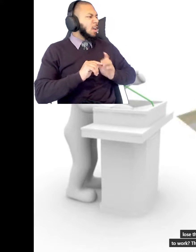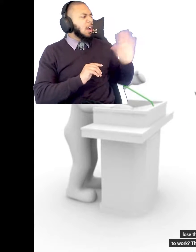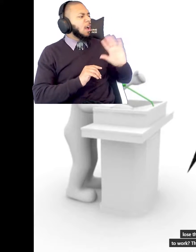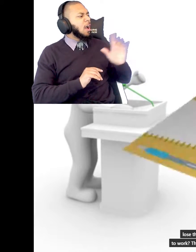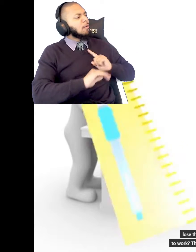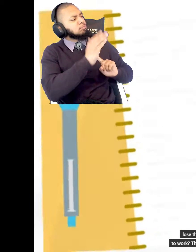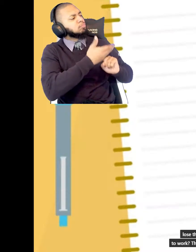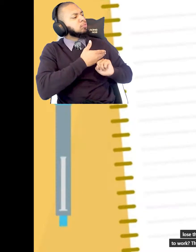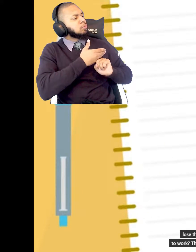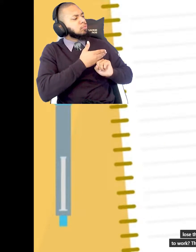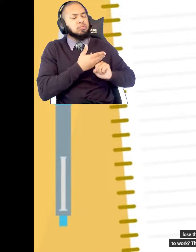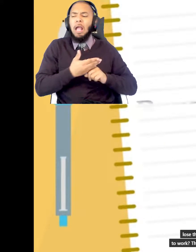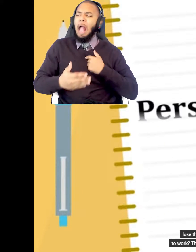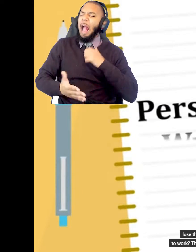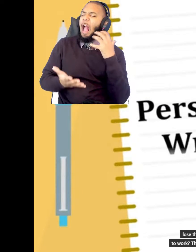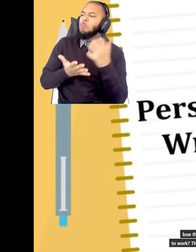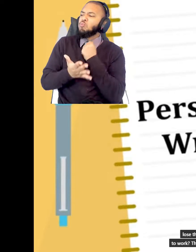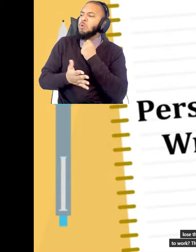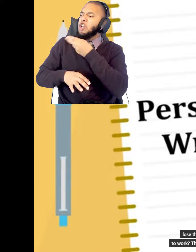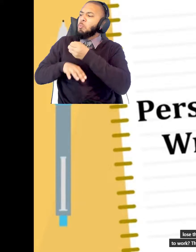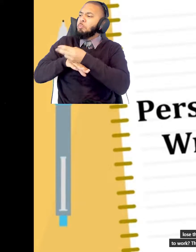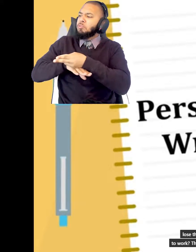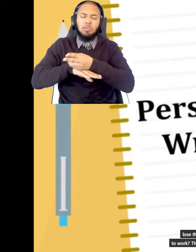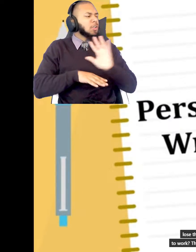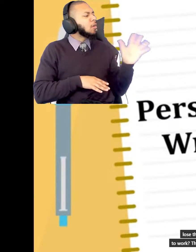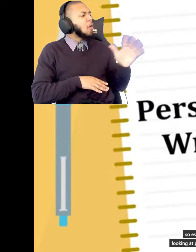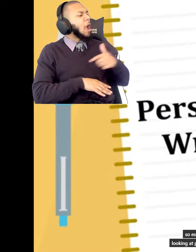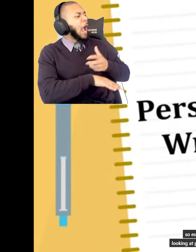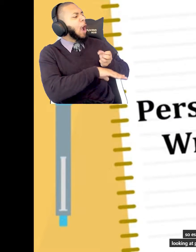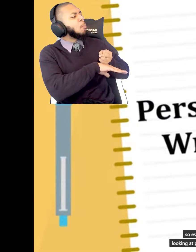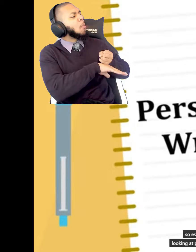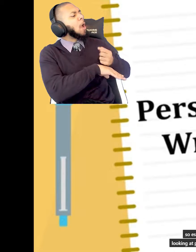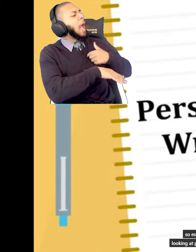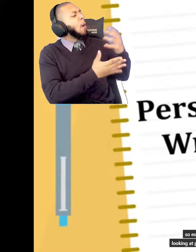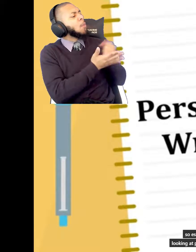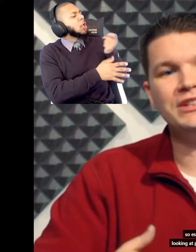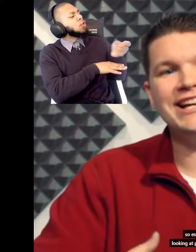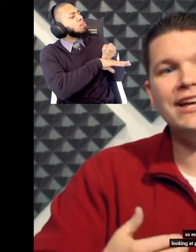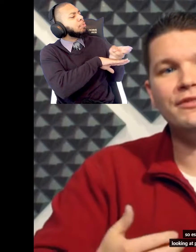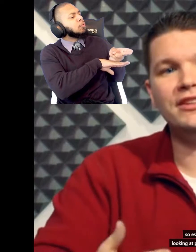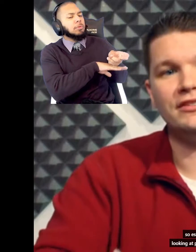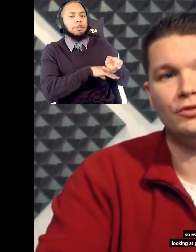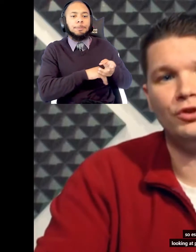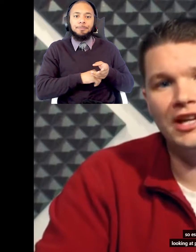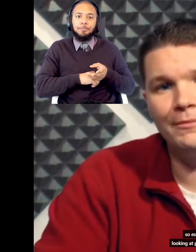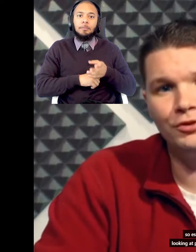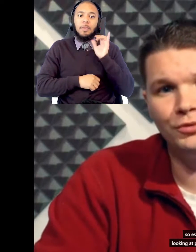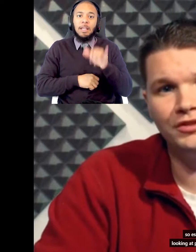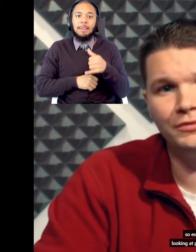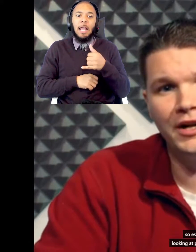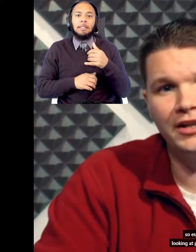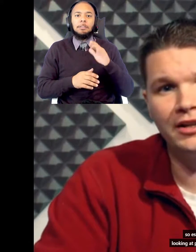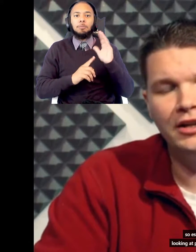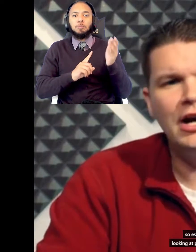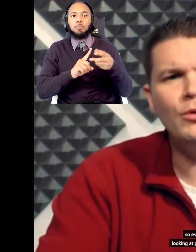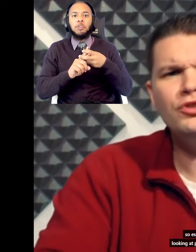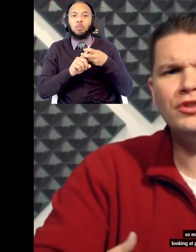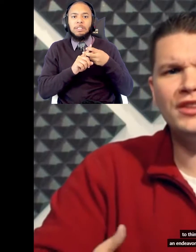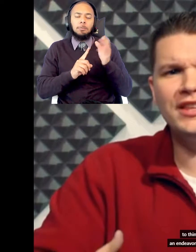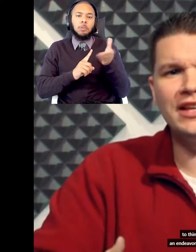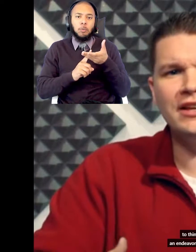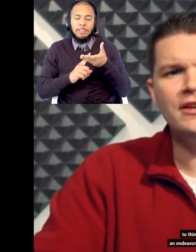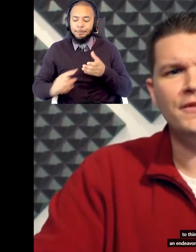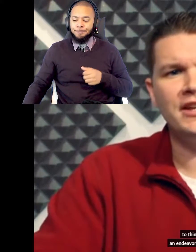lose the battle? How is it going to work? That's why persuasive writing is so essential. As we dive into looking at persuasive writing,